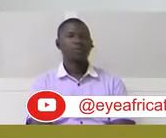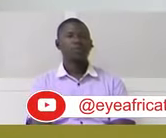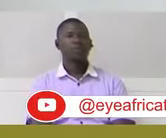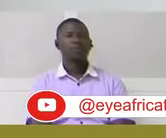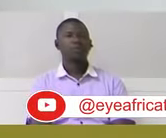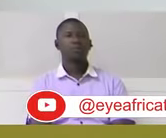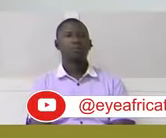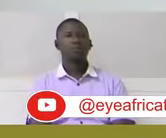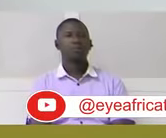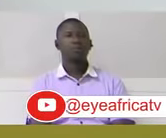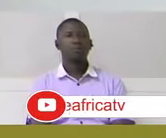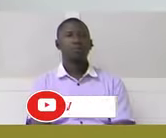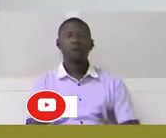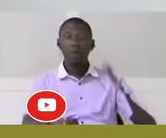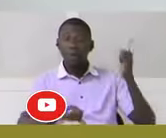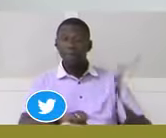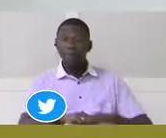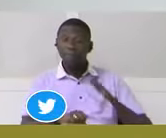Beating and shooting?